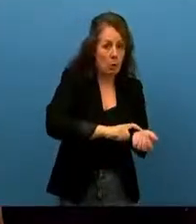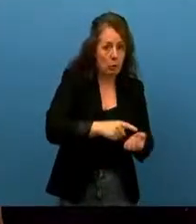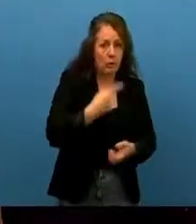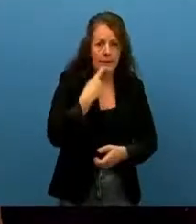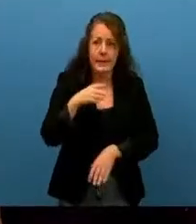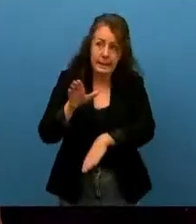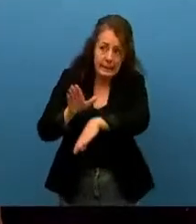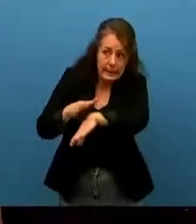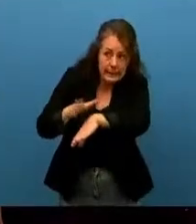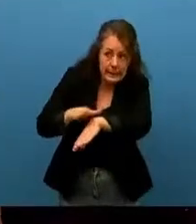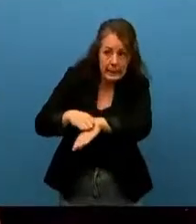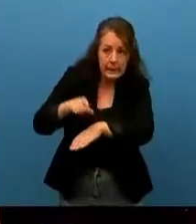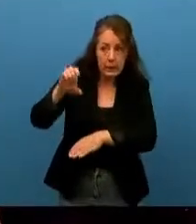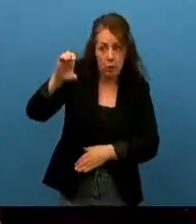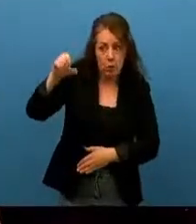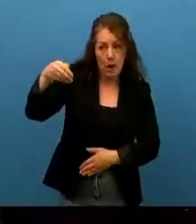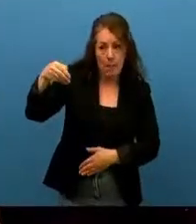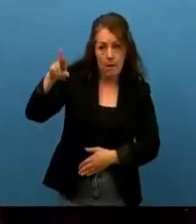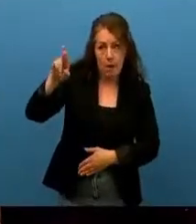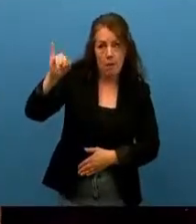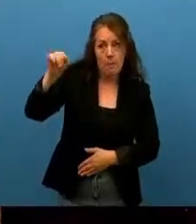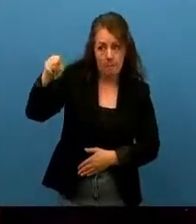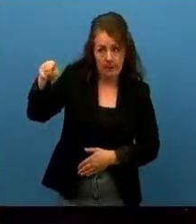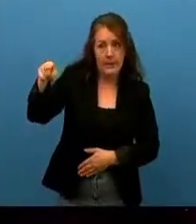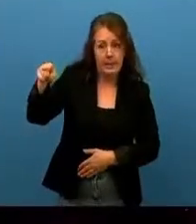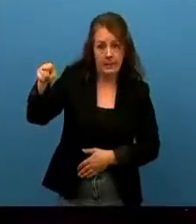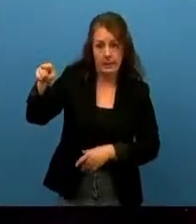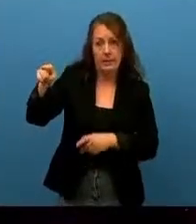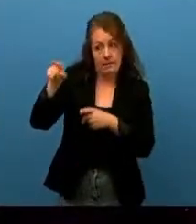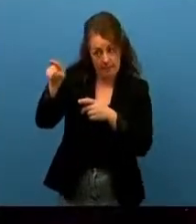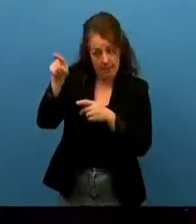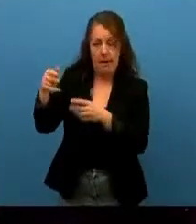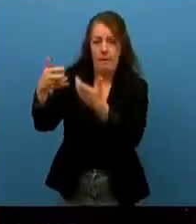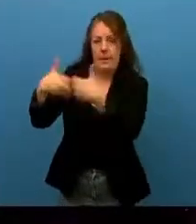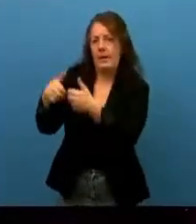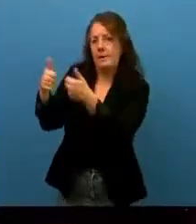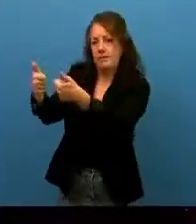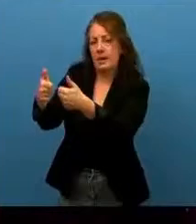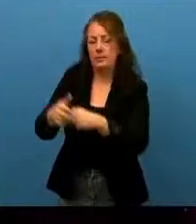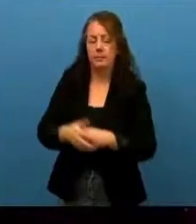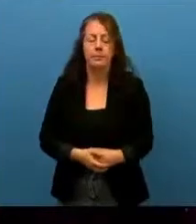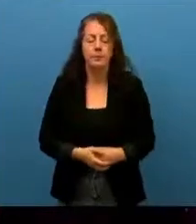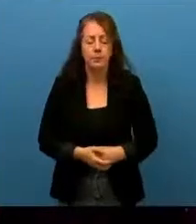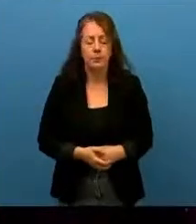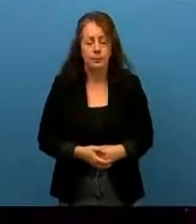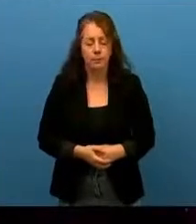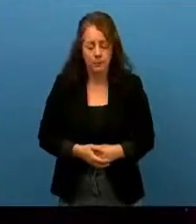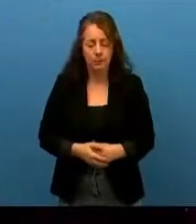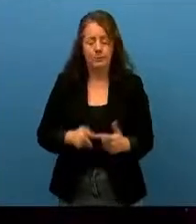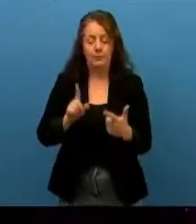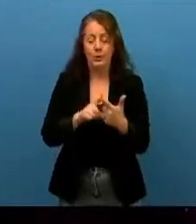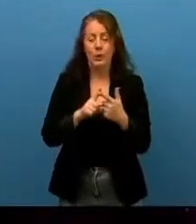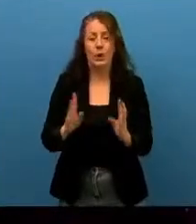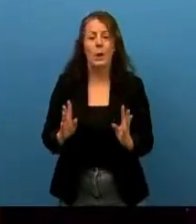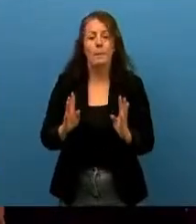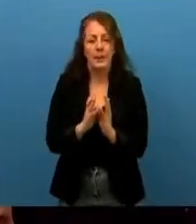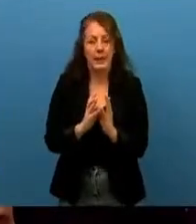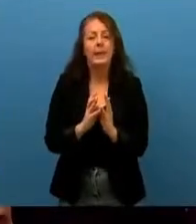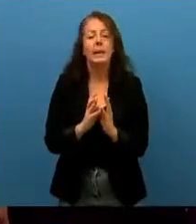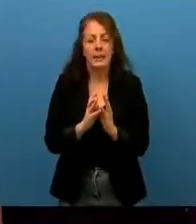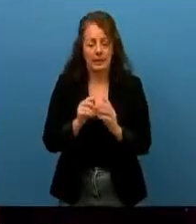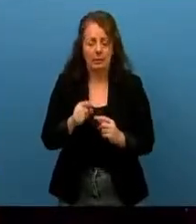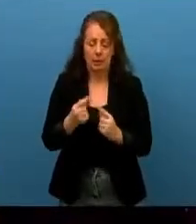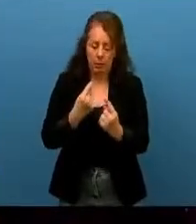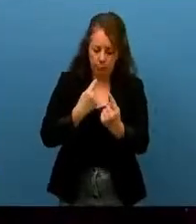Indigenous peoples act as the mechanism. Discussions at the second intersessional meeting built upon the outcomes of the